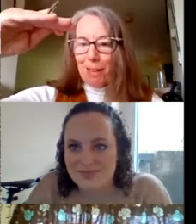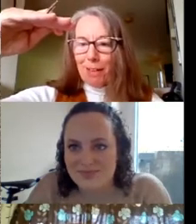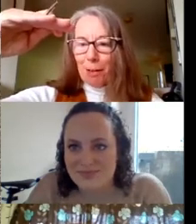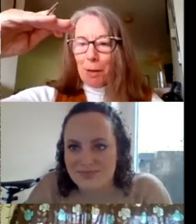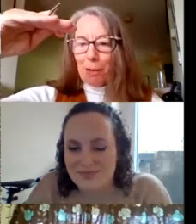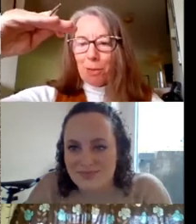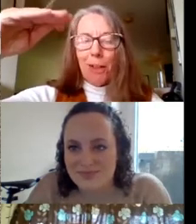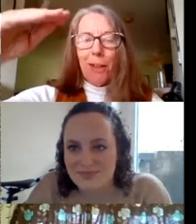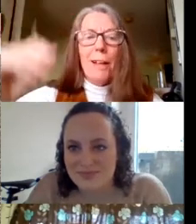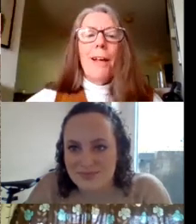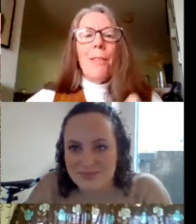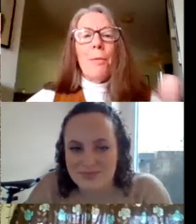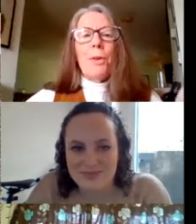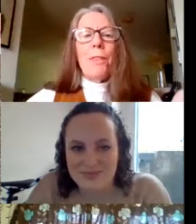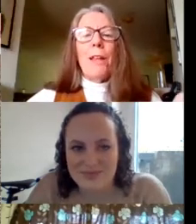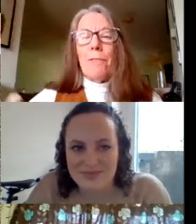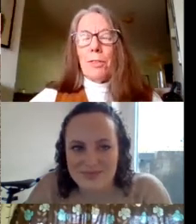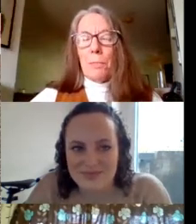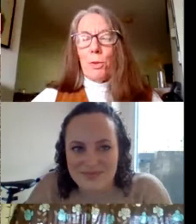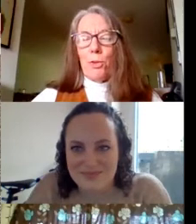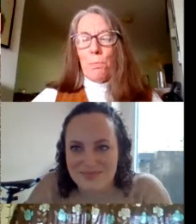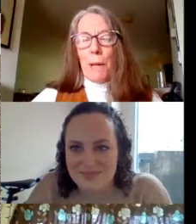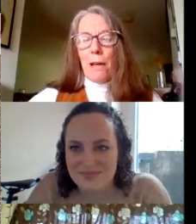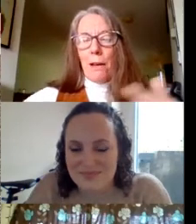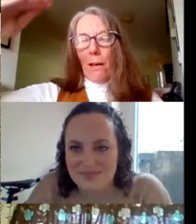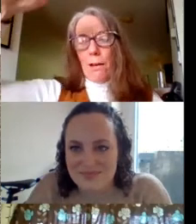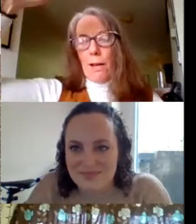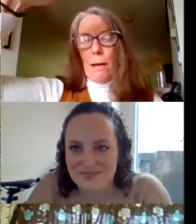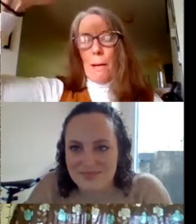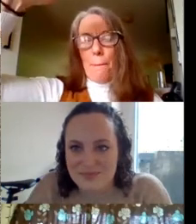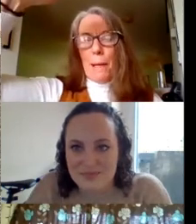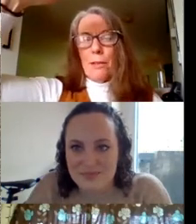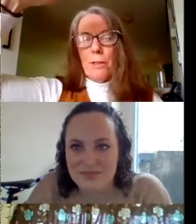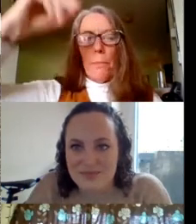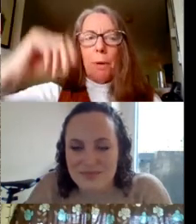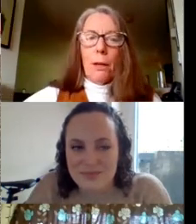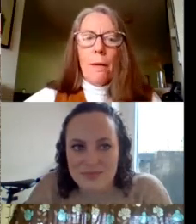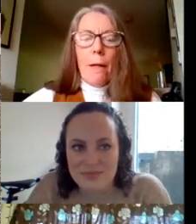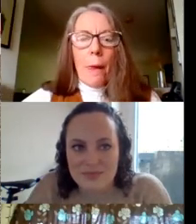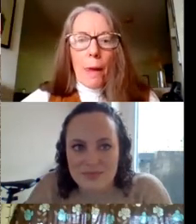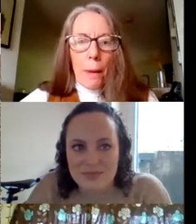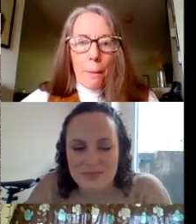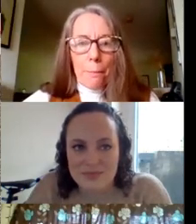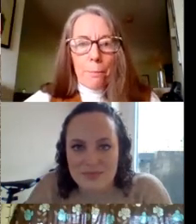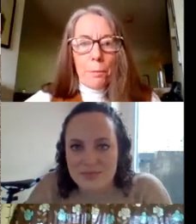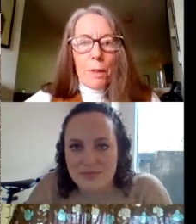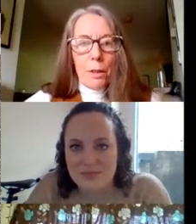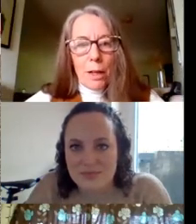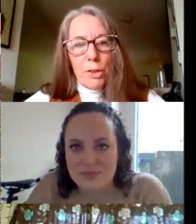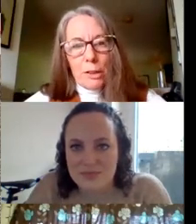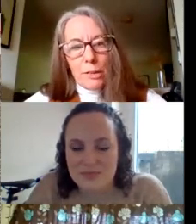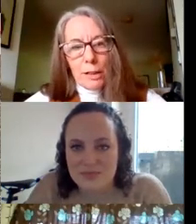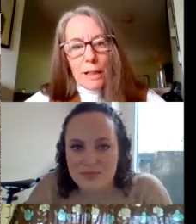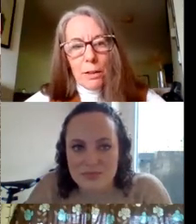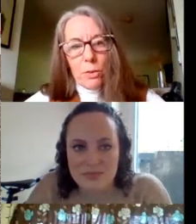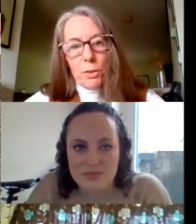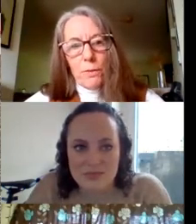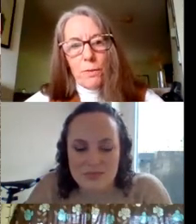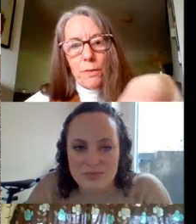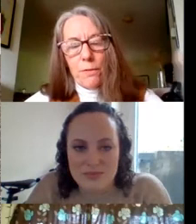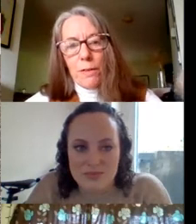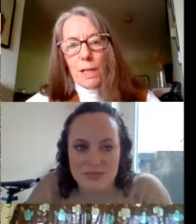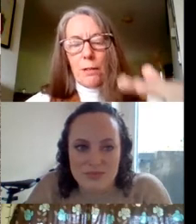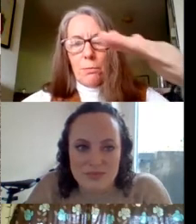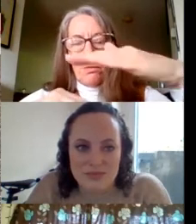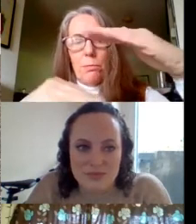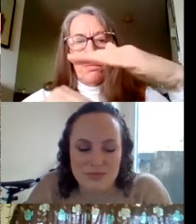very technical about it. The one on the left is a much bigger sampler, with, as you can see, lots and